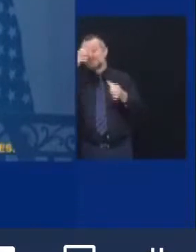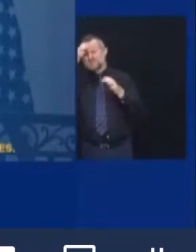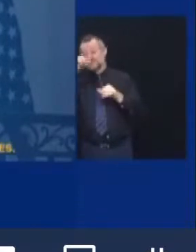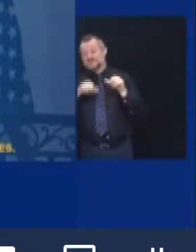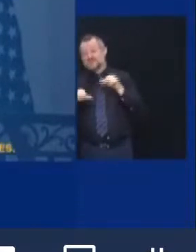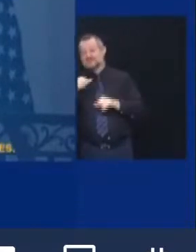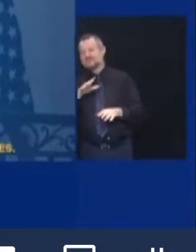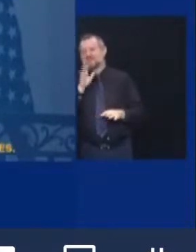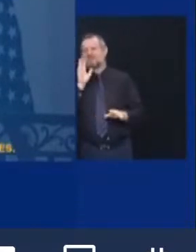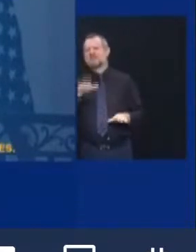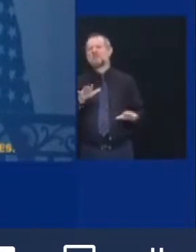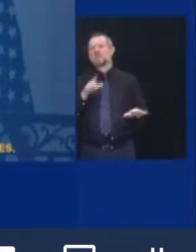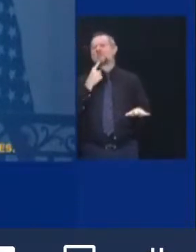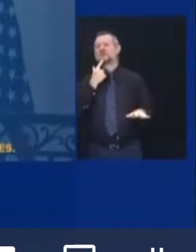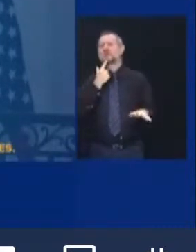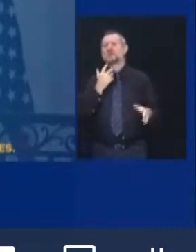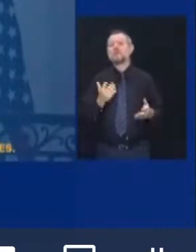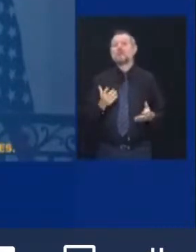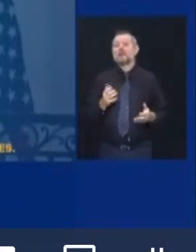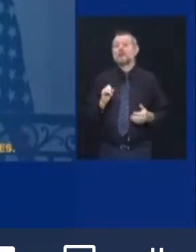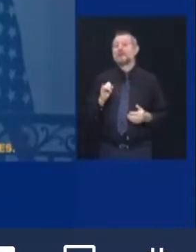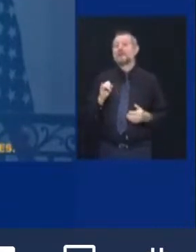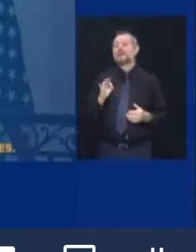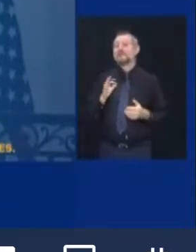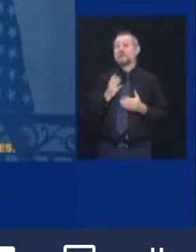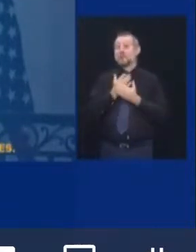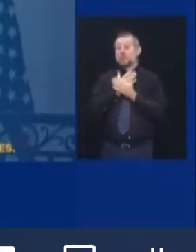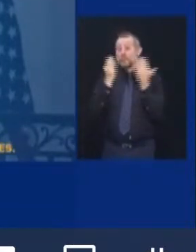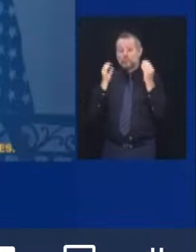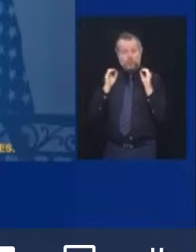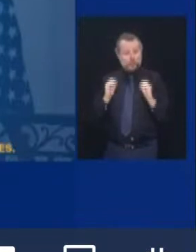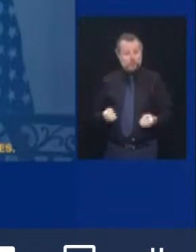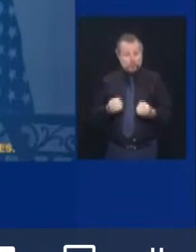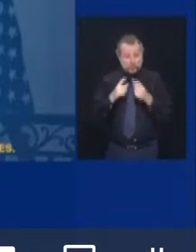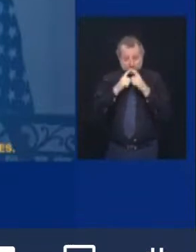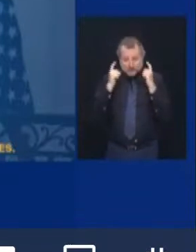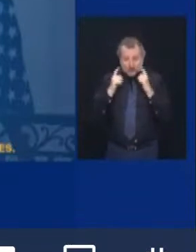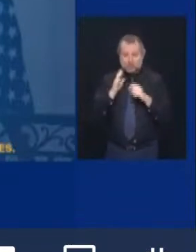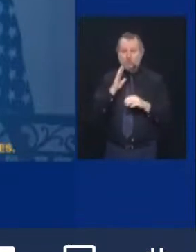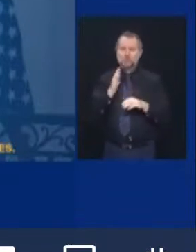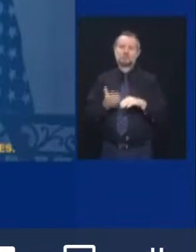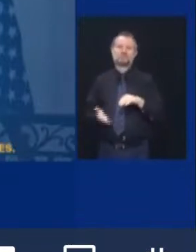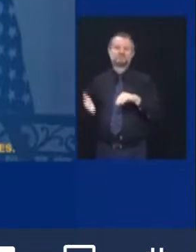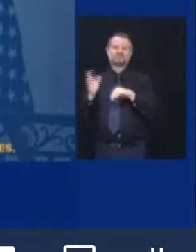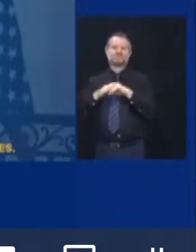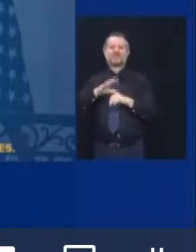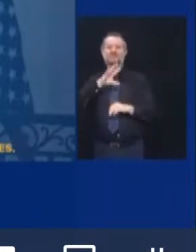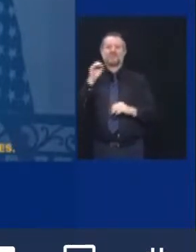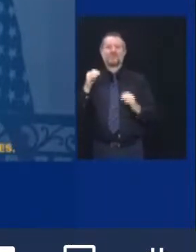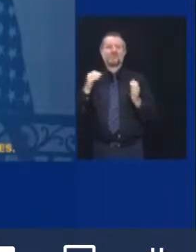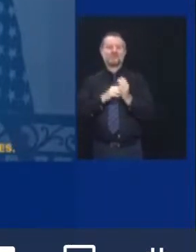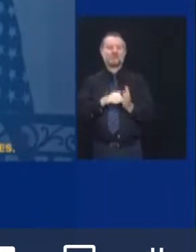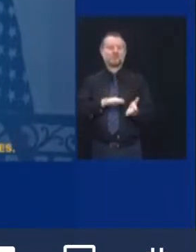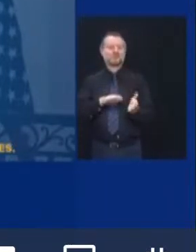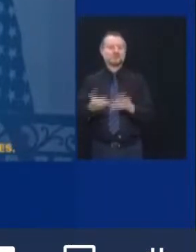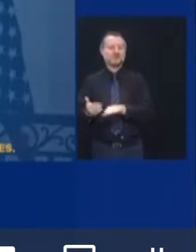60,000 people more will die because they don't wear a mask. And it has become a political